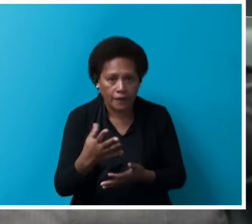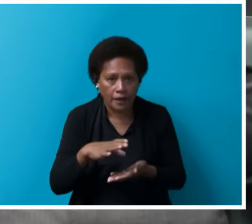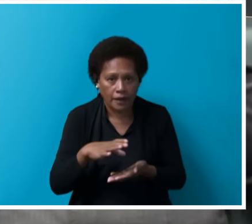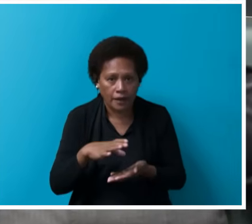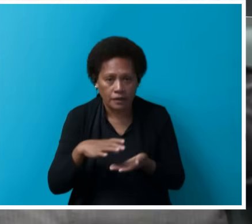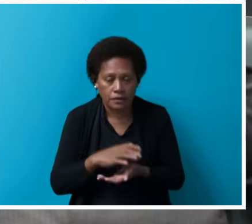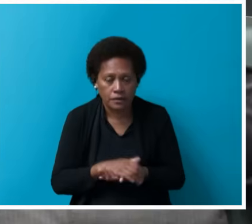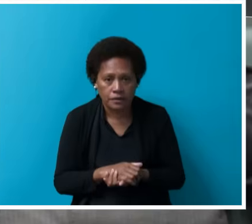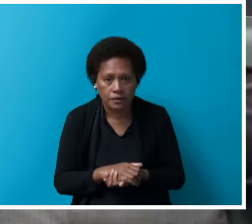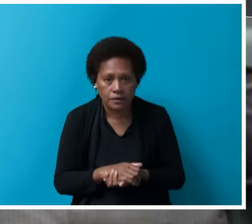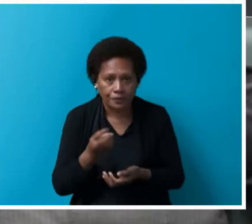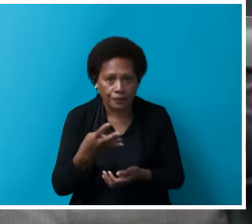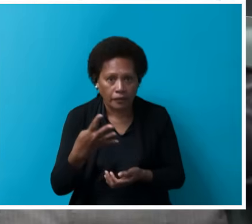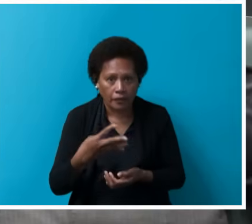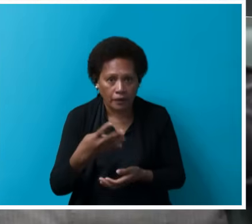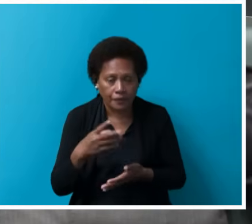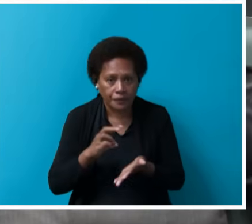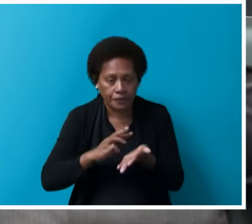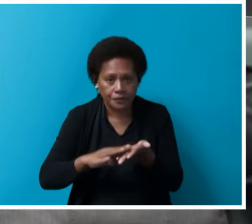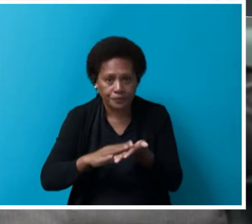by about $14 million.